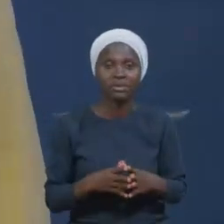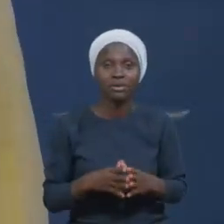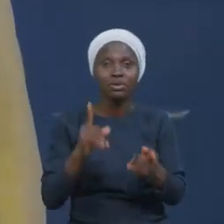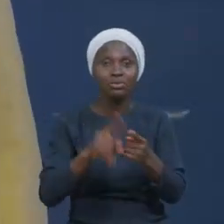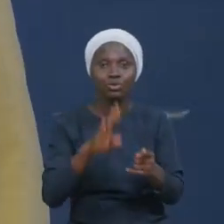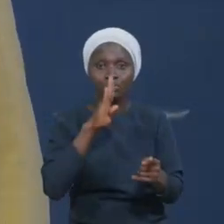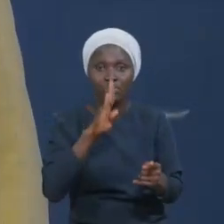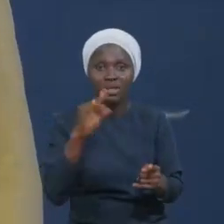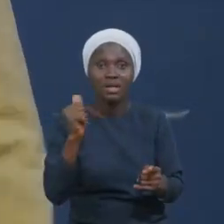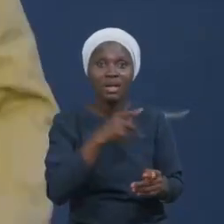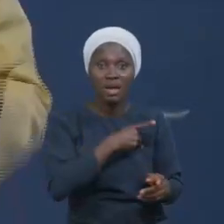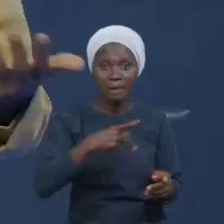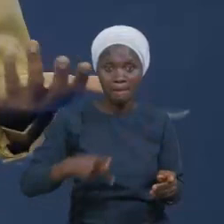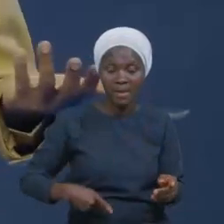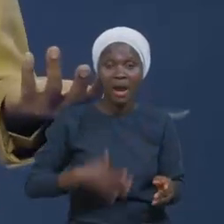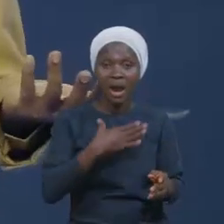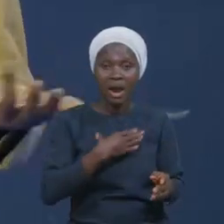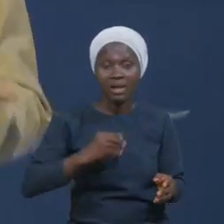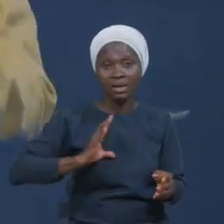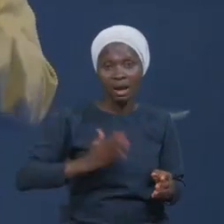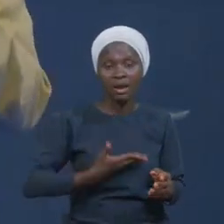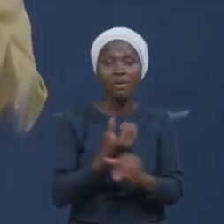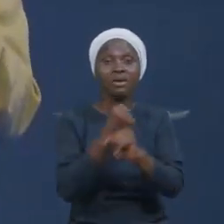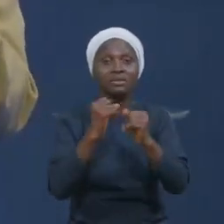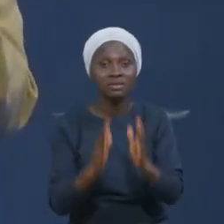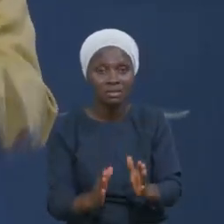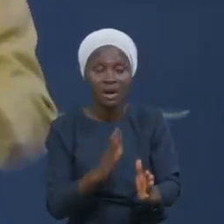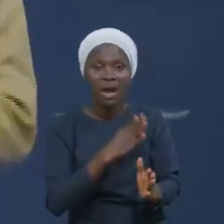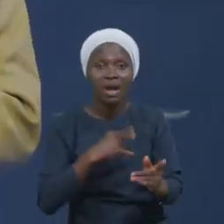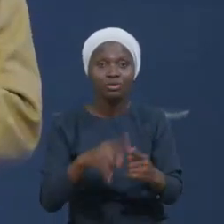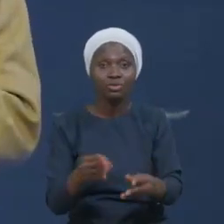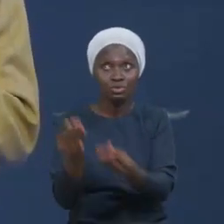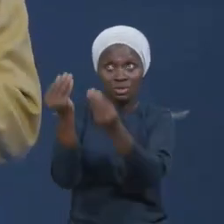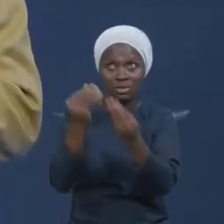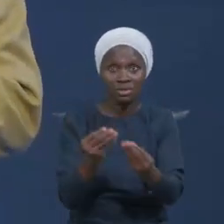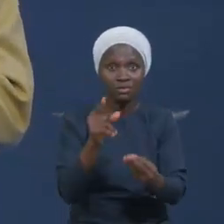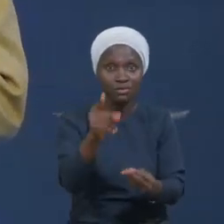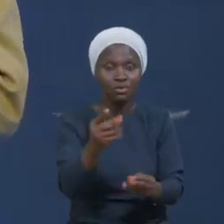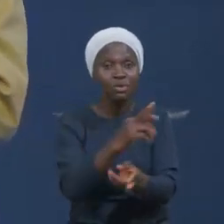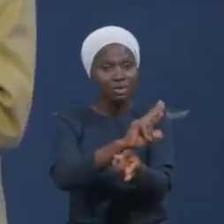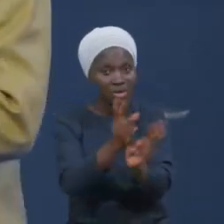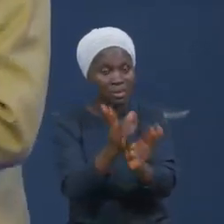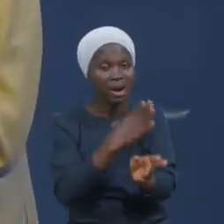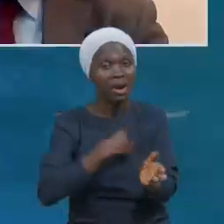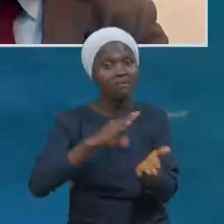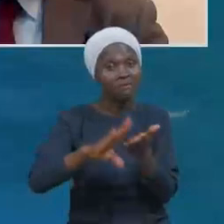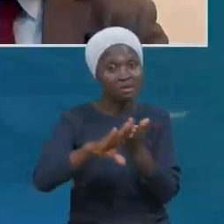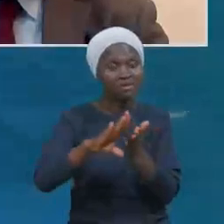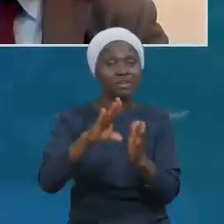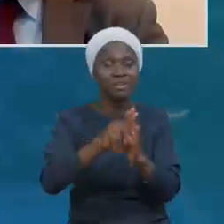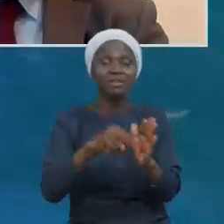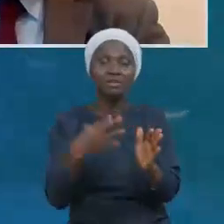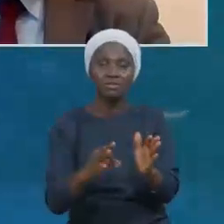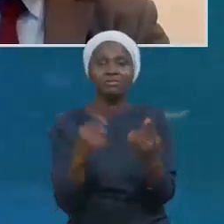be a prince and a Savior, and to give you repentance and forgiveness of